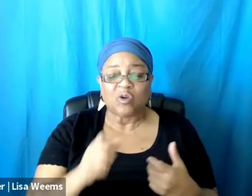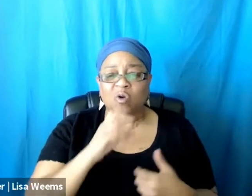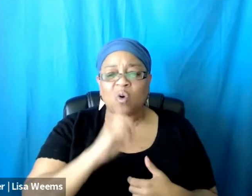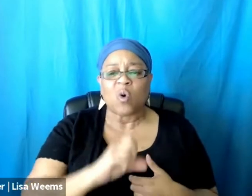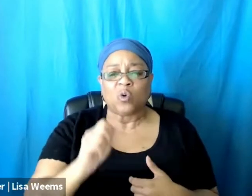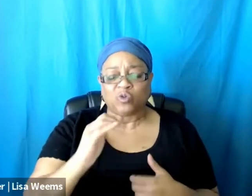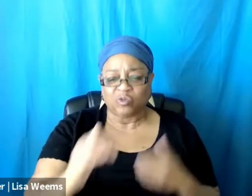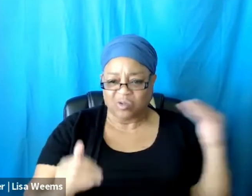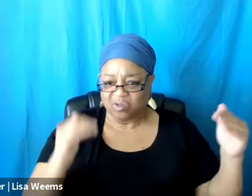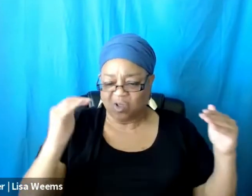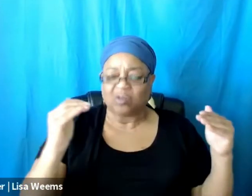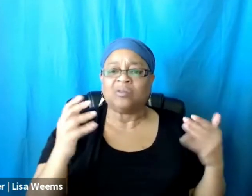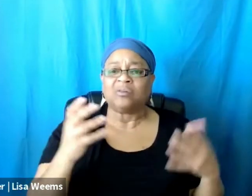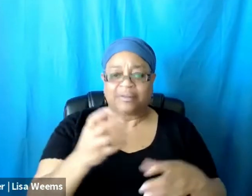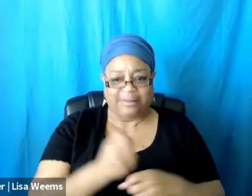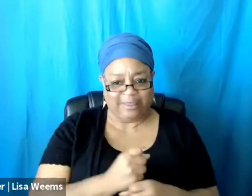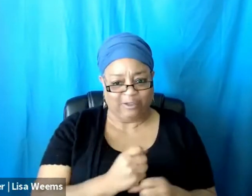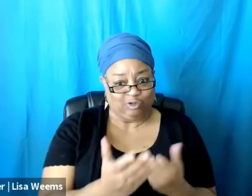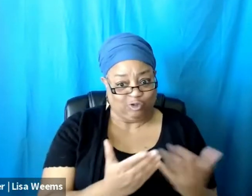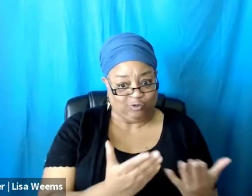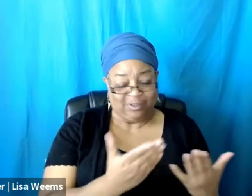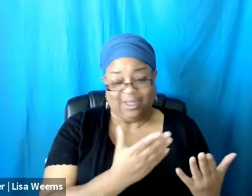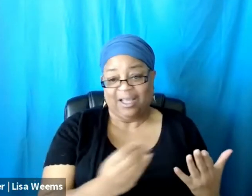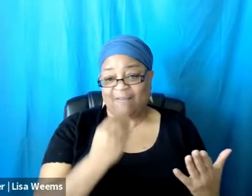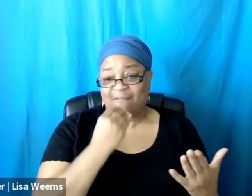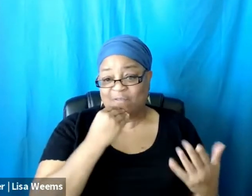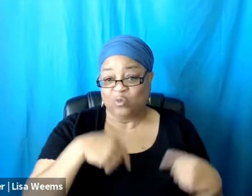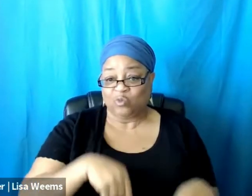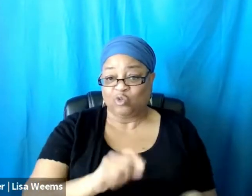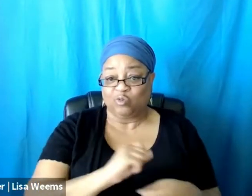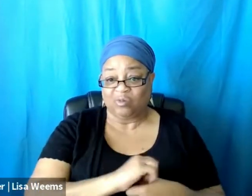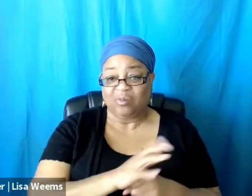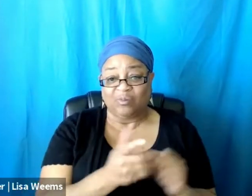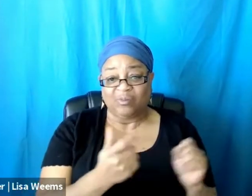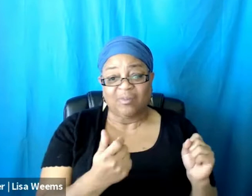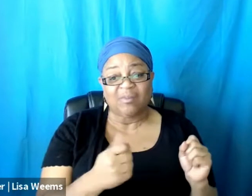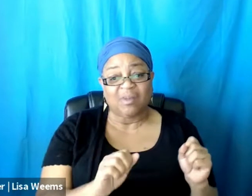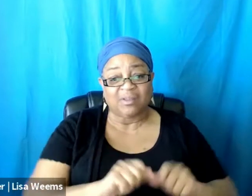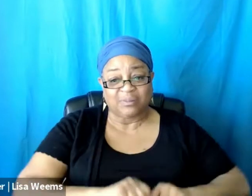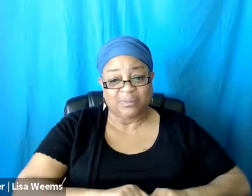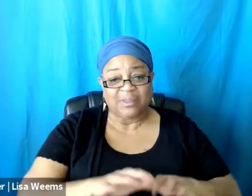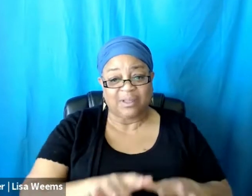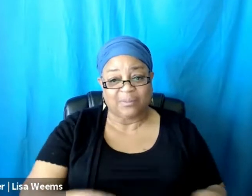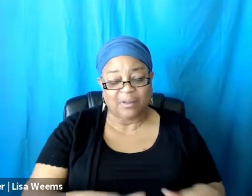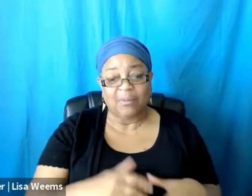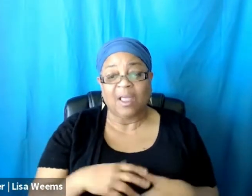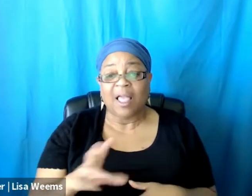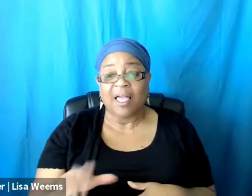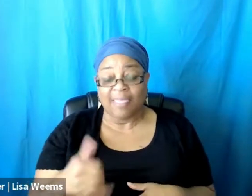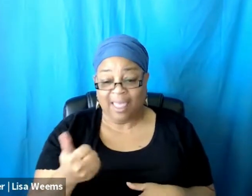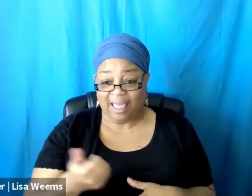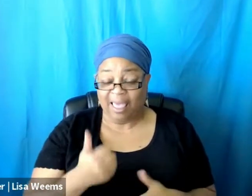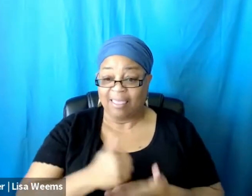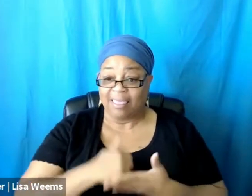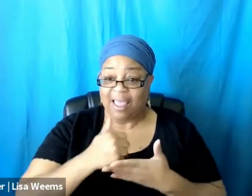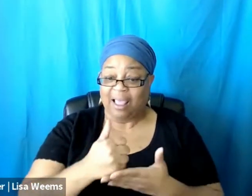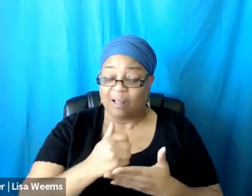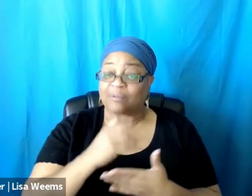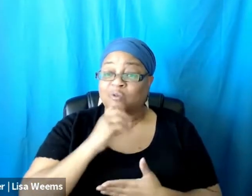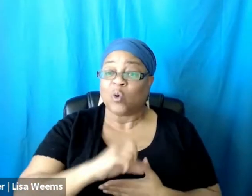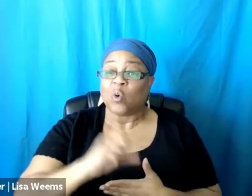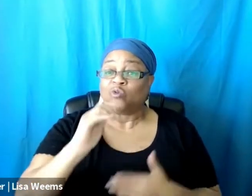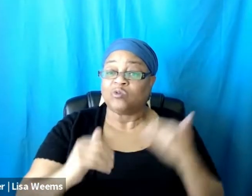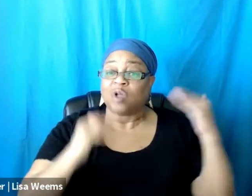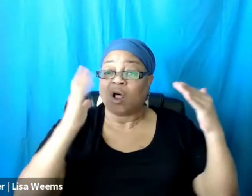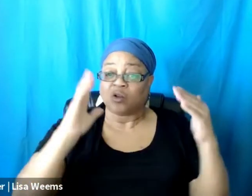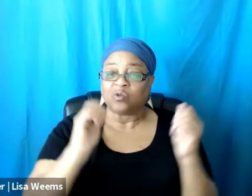the pandemic, and they have helped mobilize older adults to get vaccinated. But it's so important